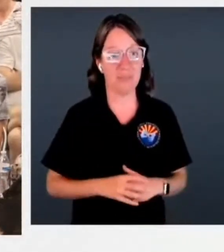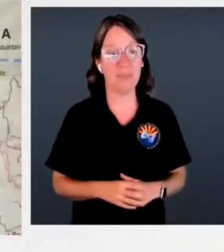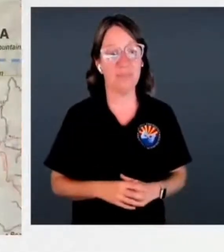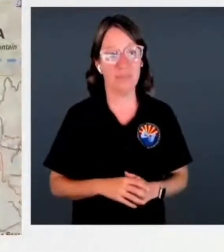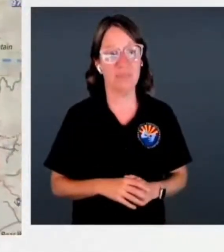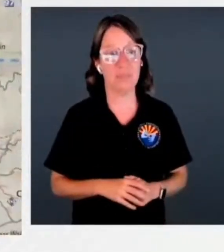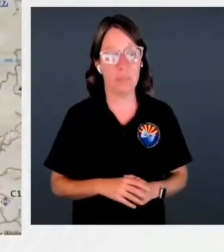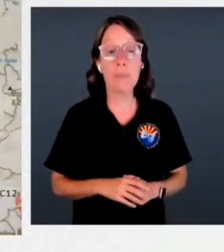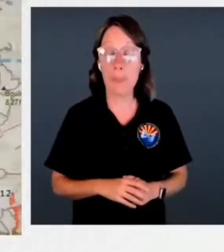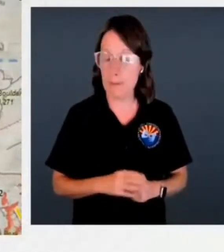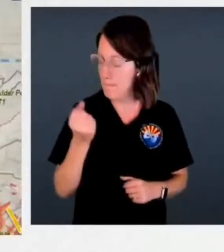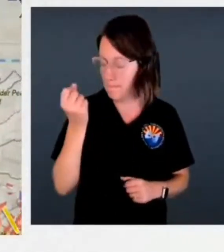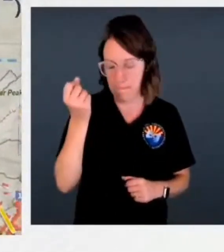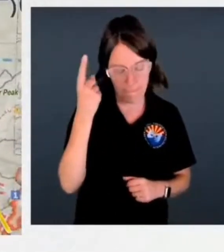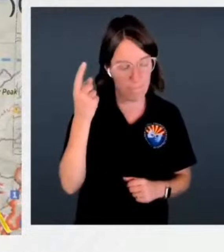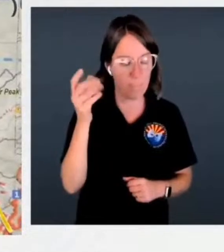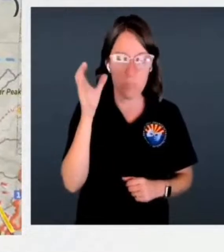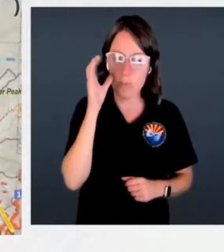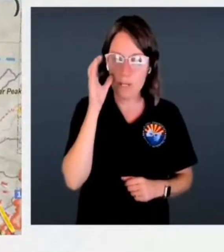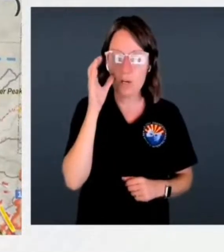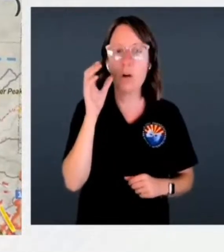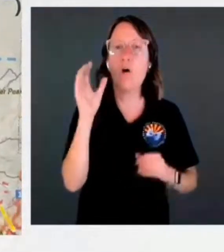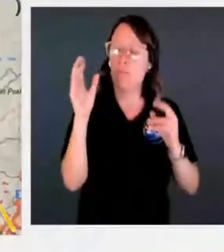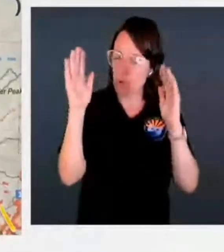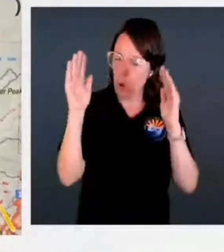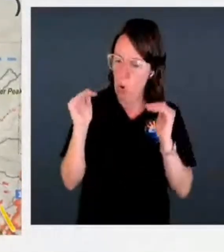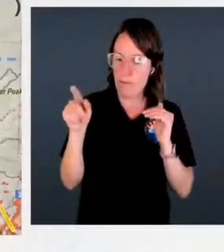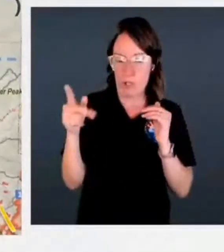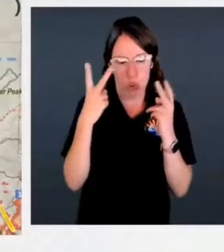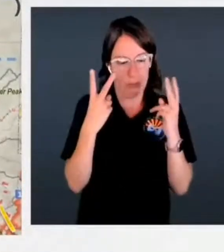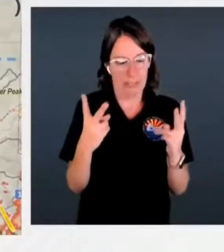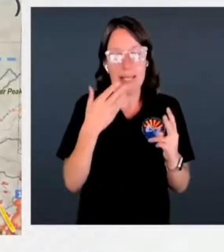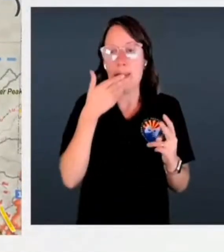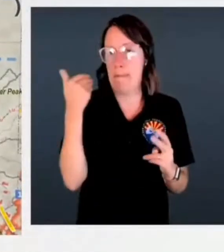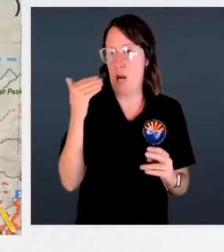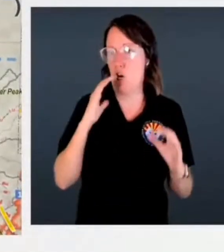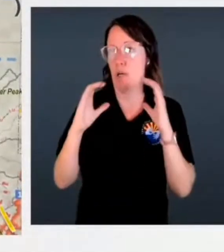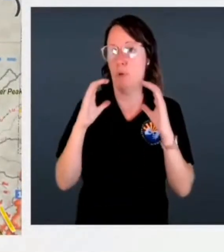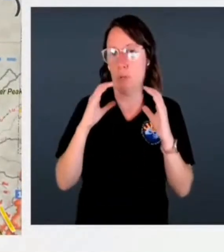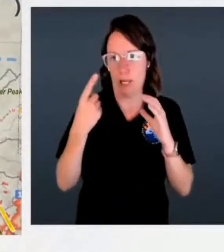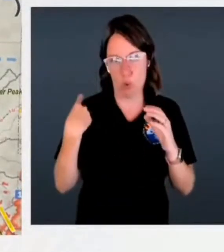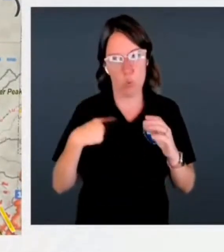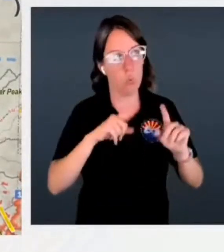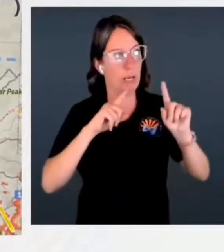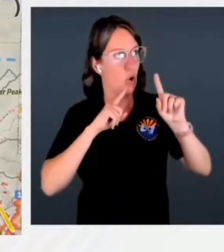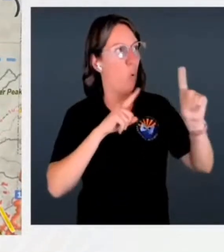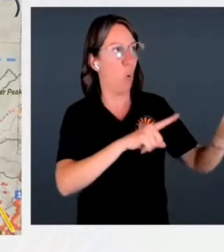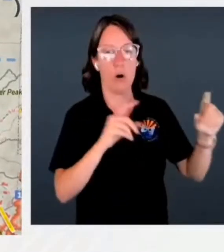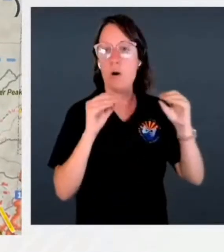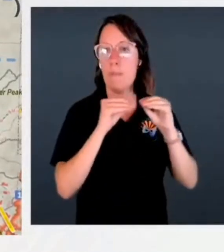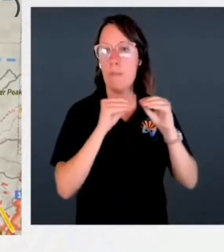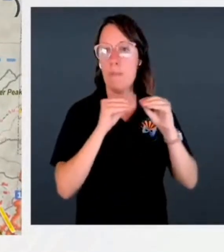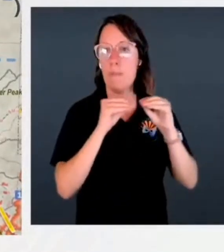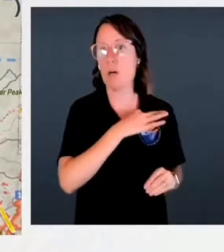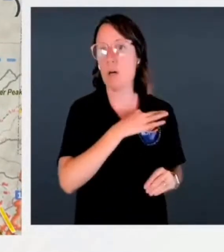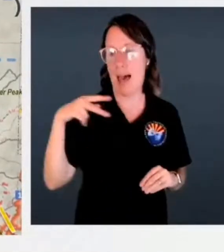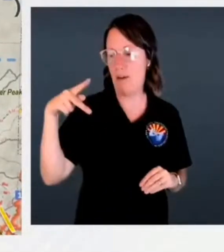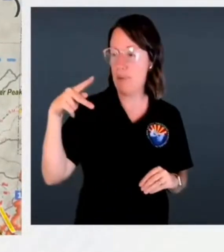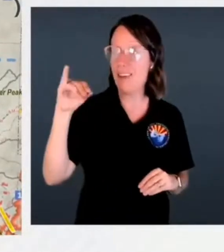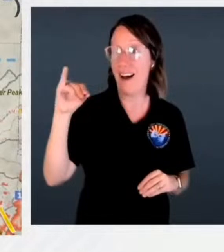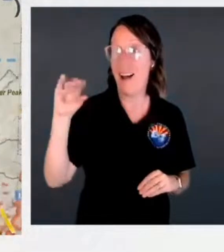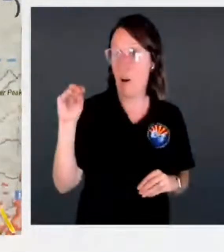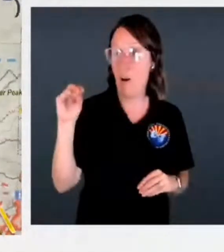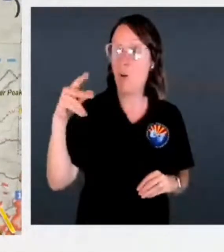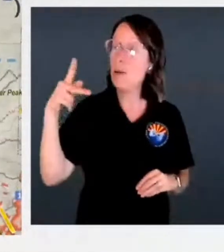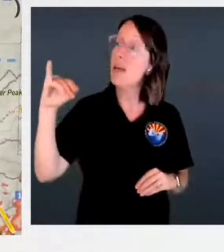Okay, we hear you, and we really hope you see that increased presence because we've really ramped it up, and I hear your comments of how close it